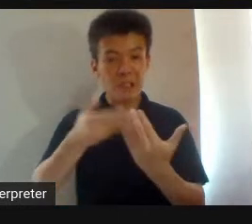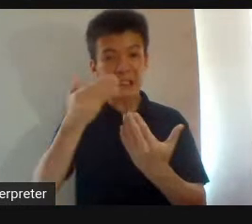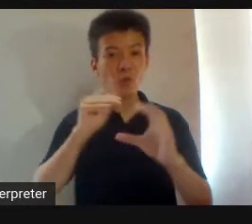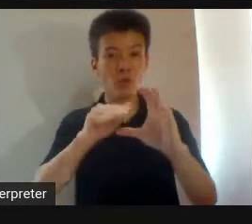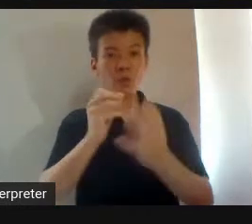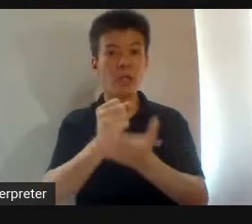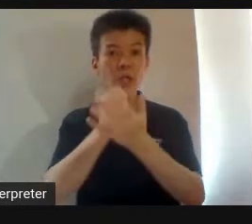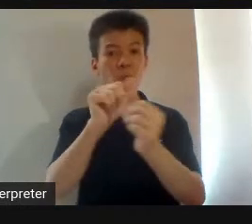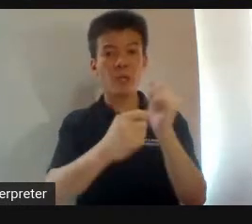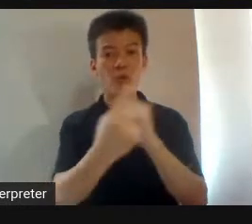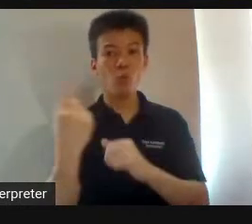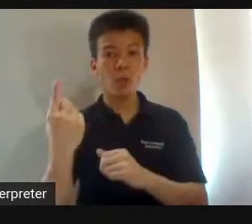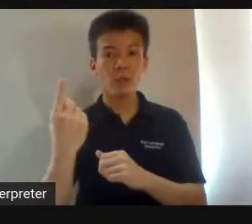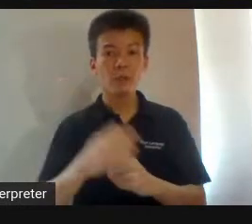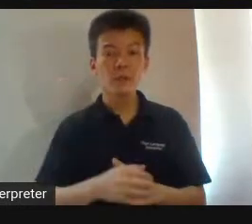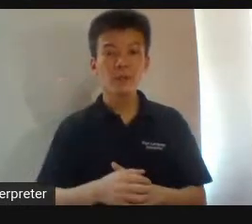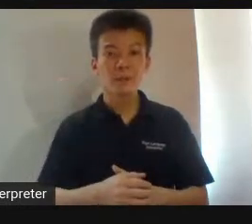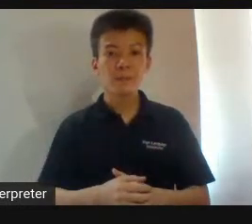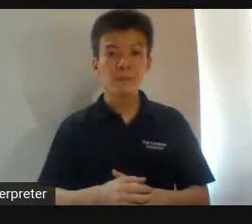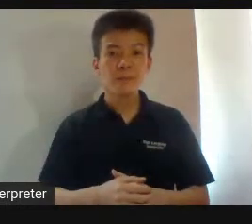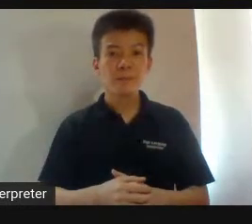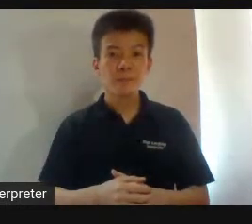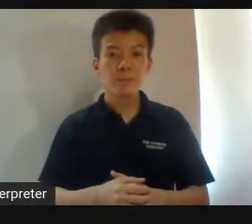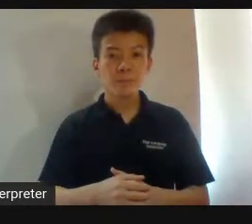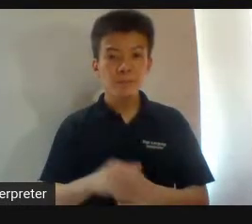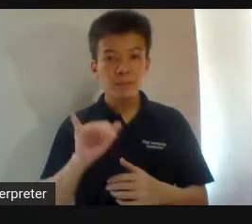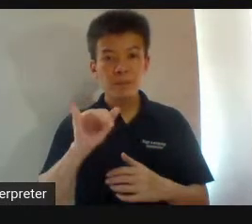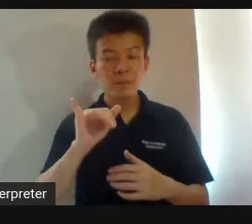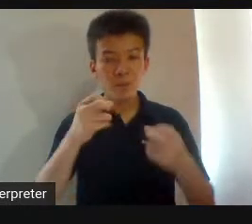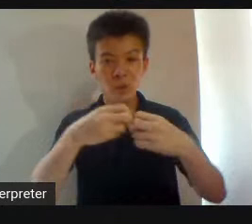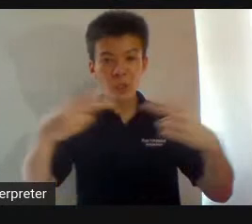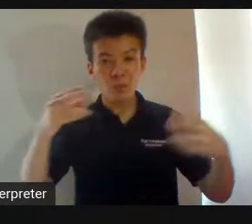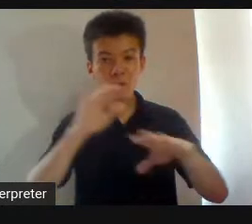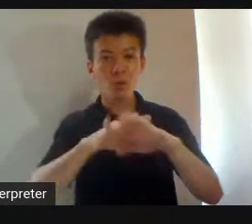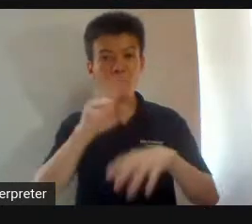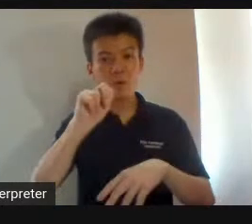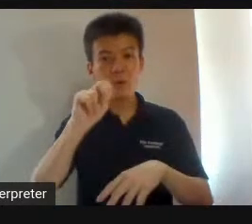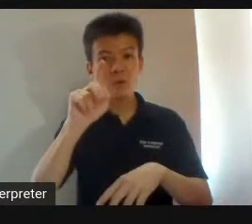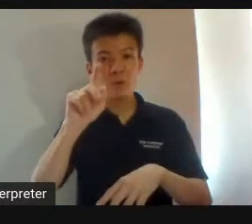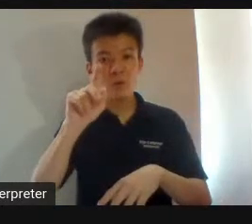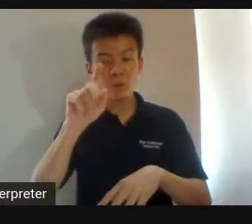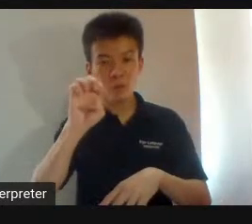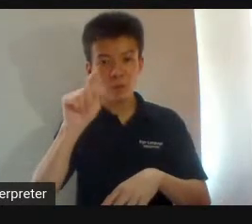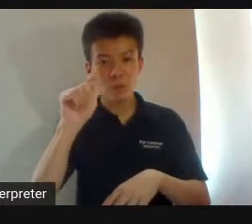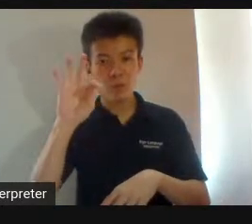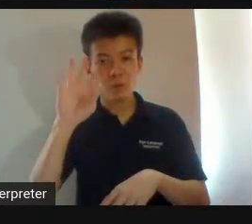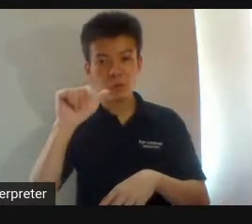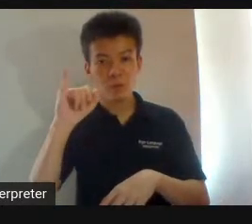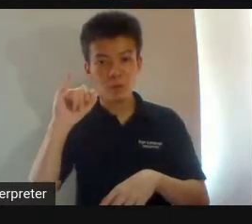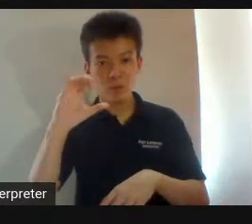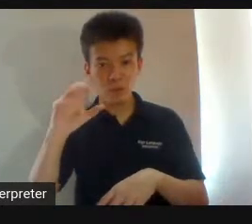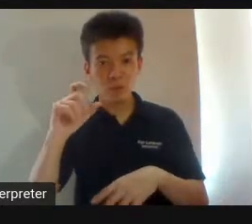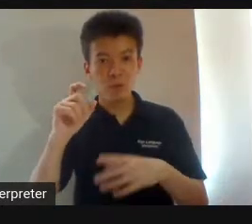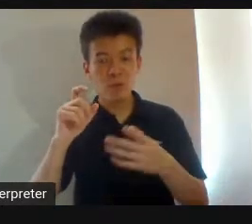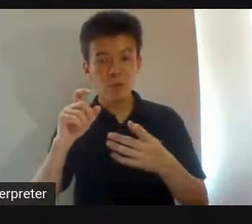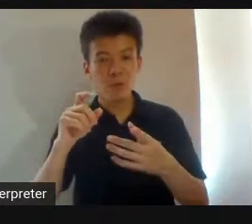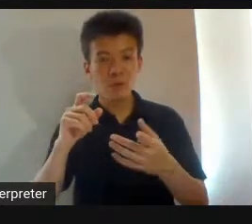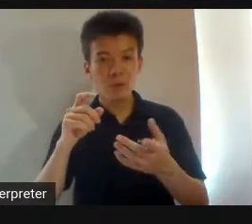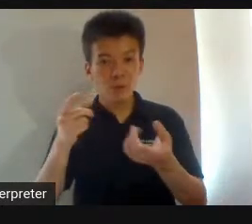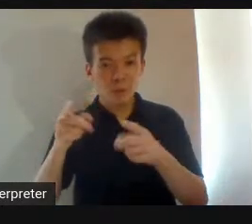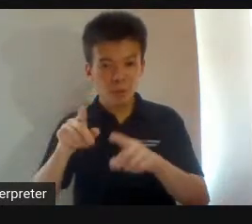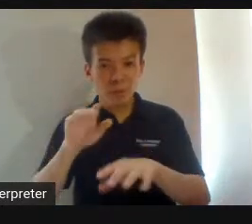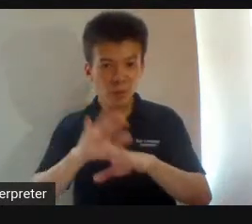helps everybody. Mm. It's like captions on Netflix. I mean, how many people here actually use captions